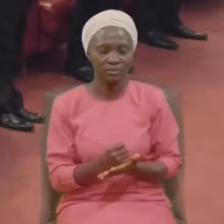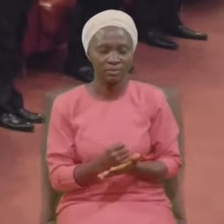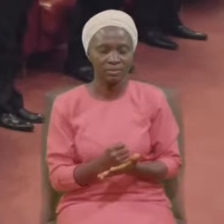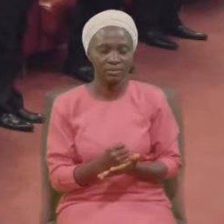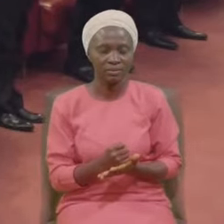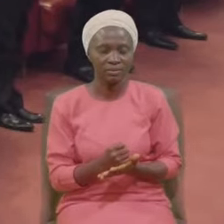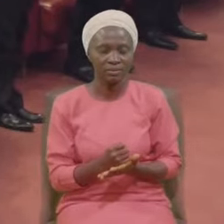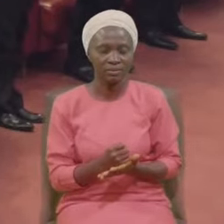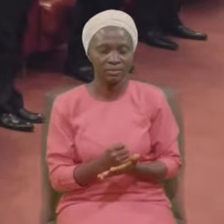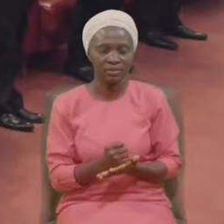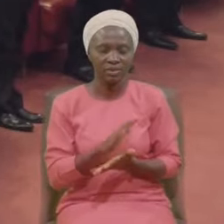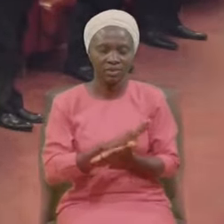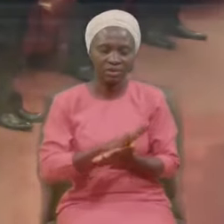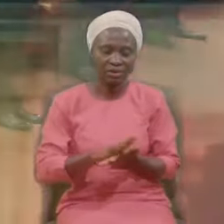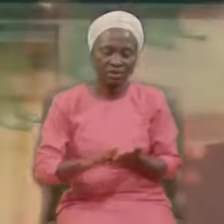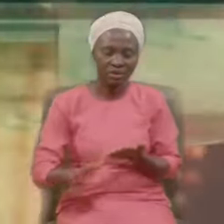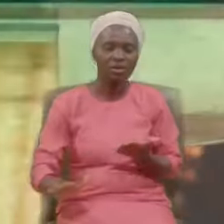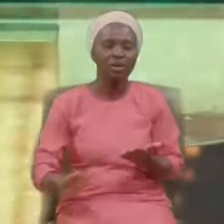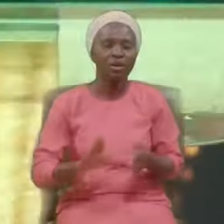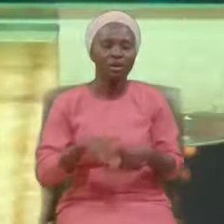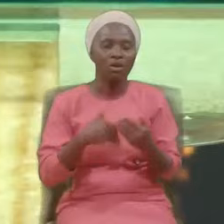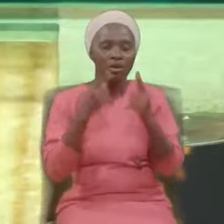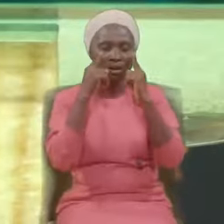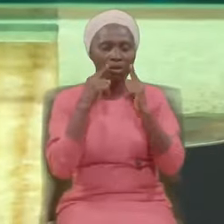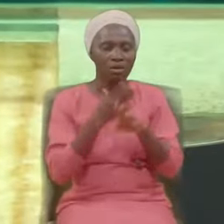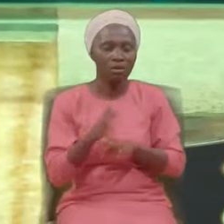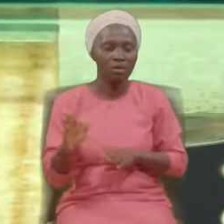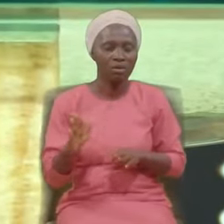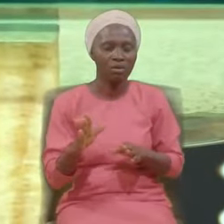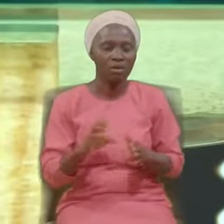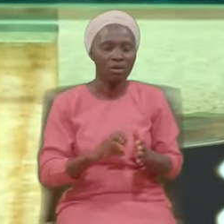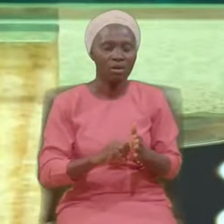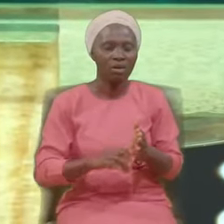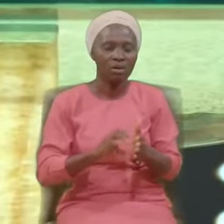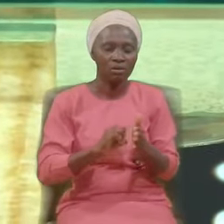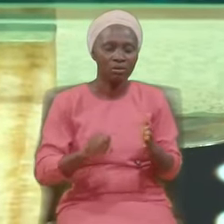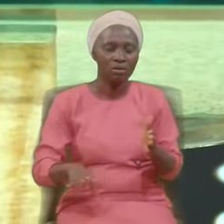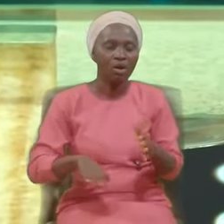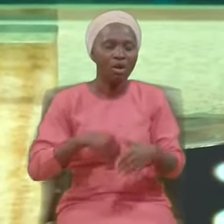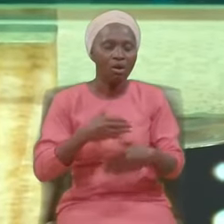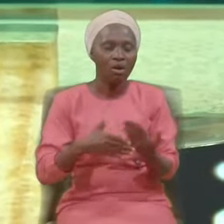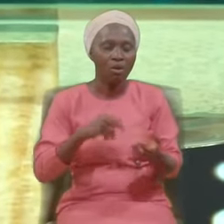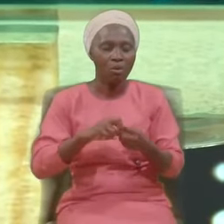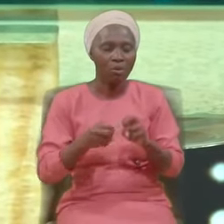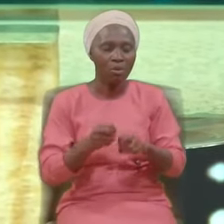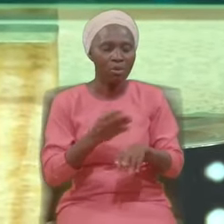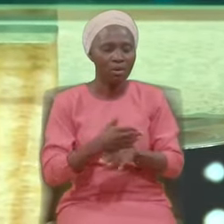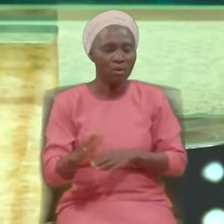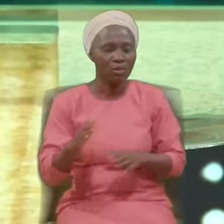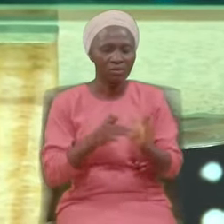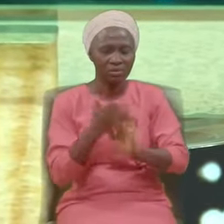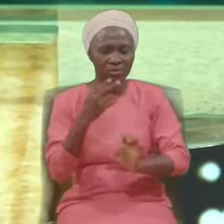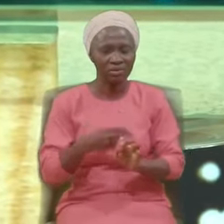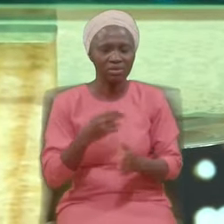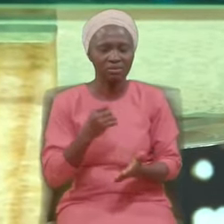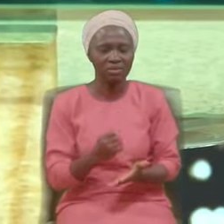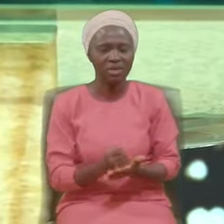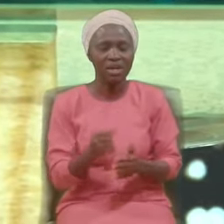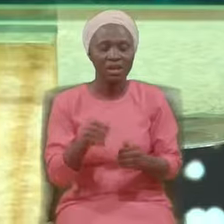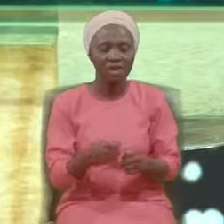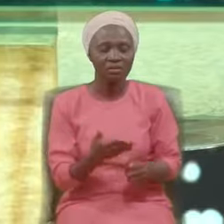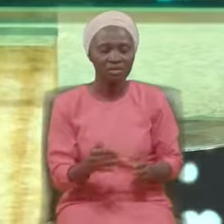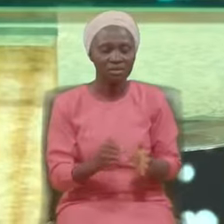Wipe all the tears away. Take all the problems away. Everything we've had you are going to